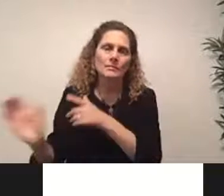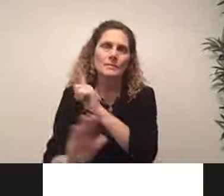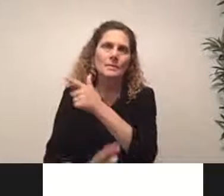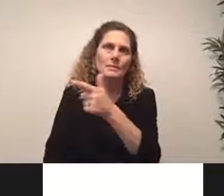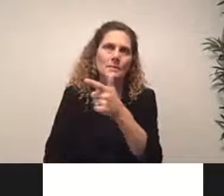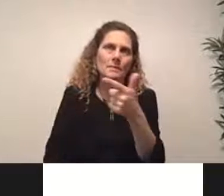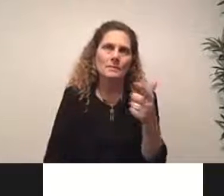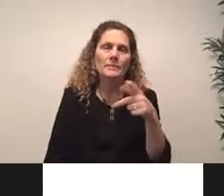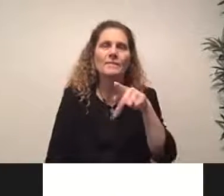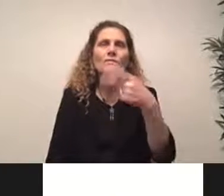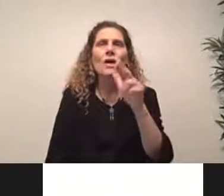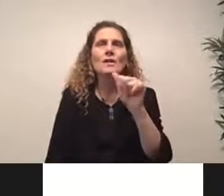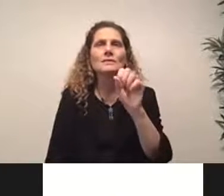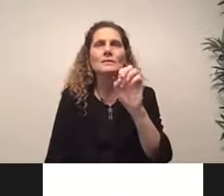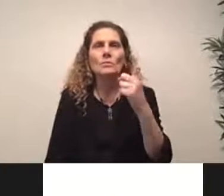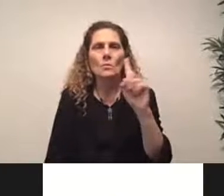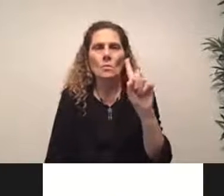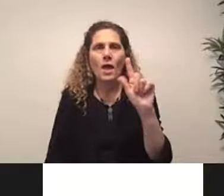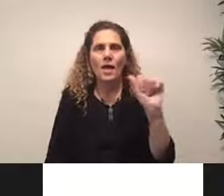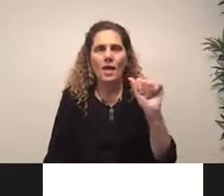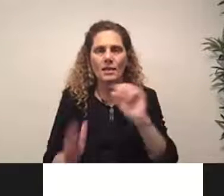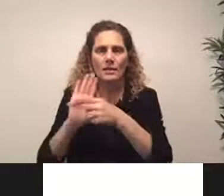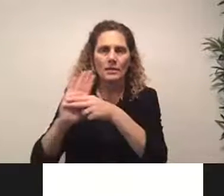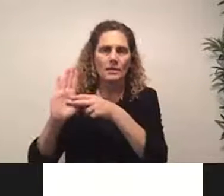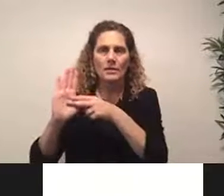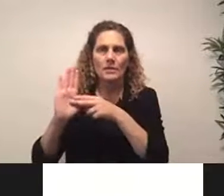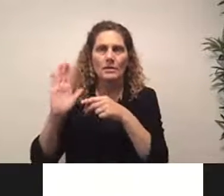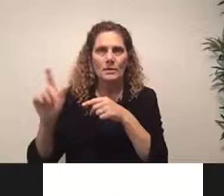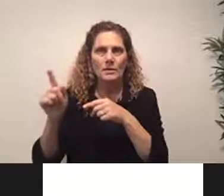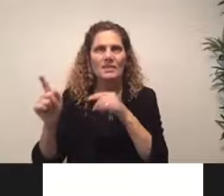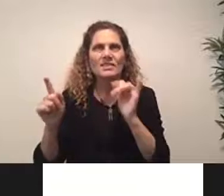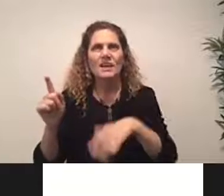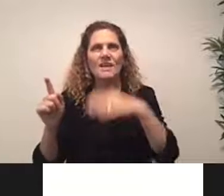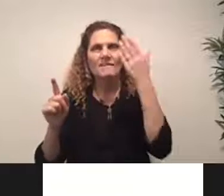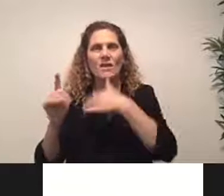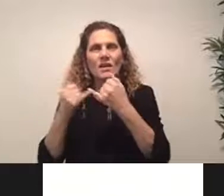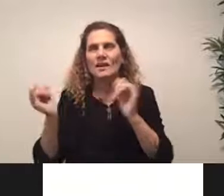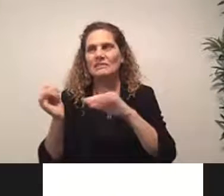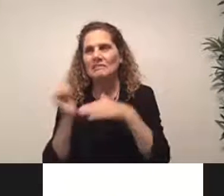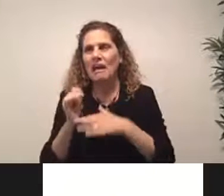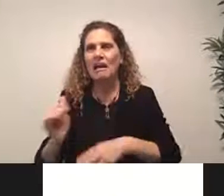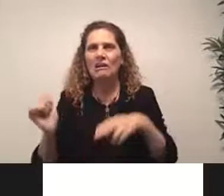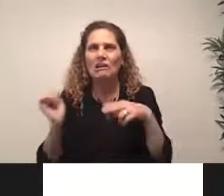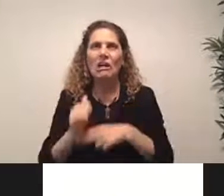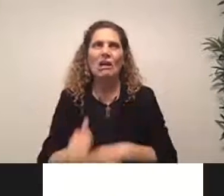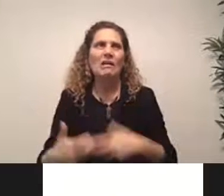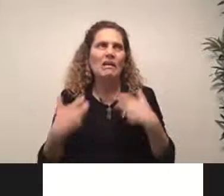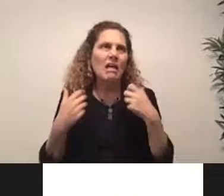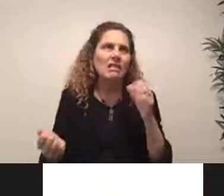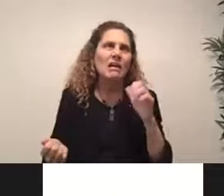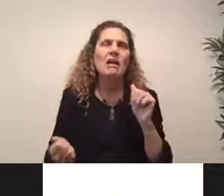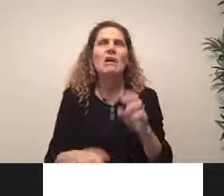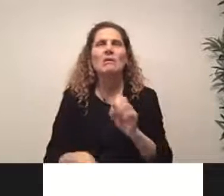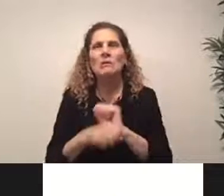is our frontline healthcare personnel and those in long-term care facilities. So we've already seen our hospital systems